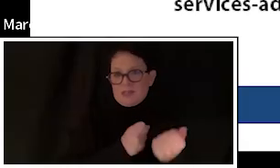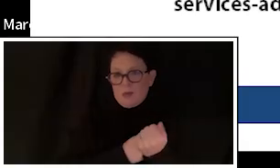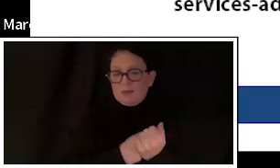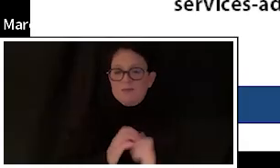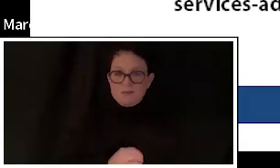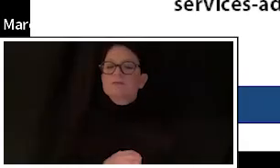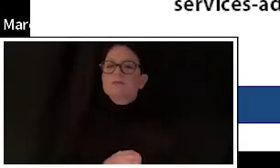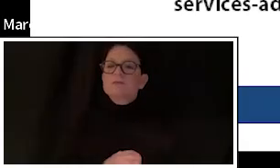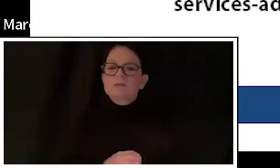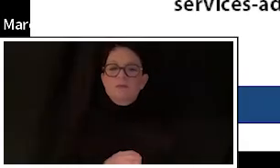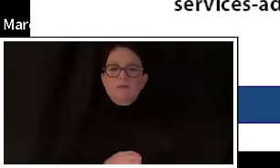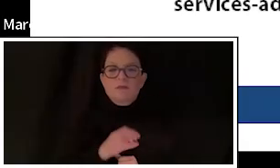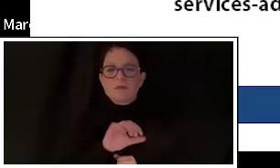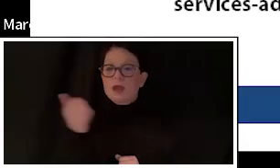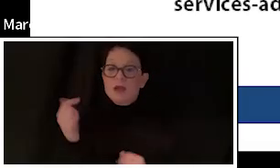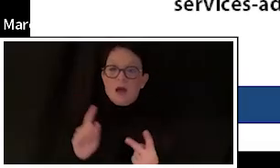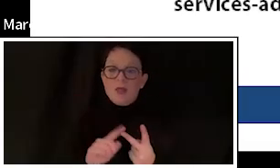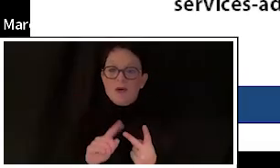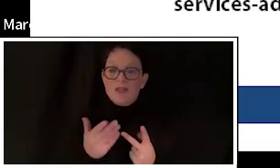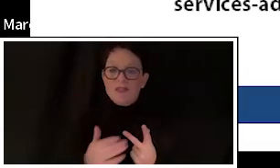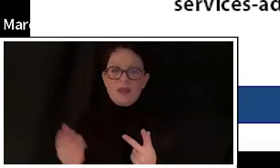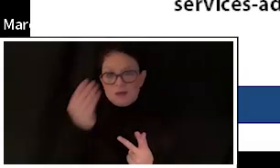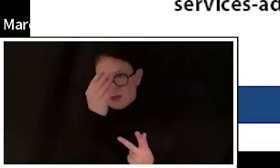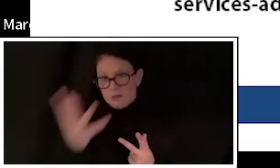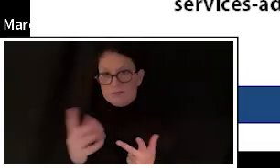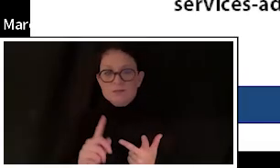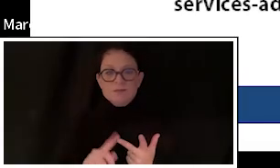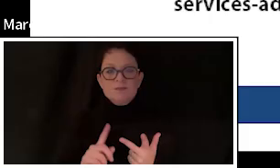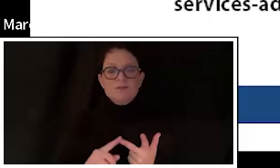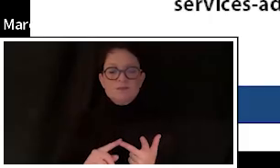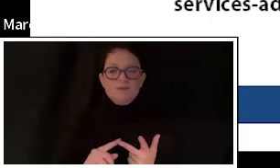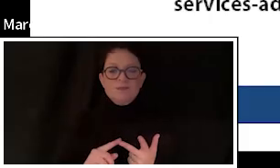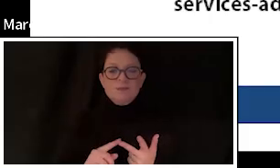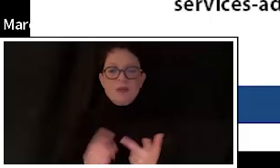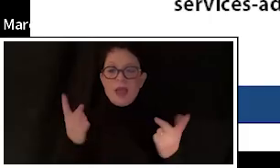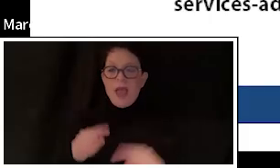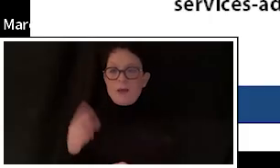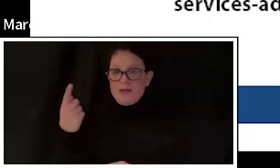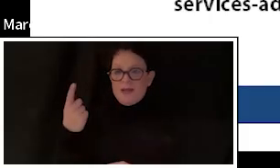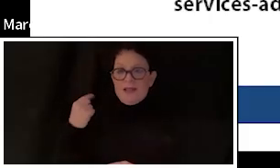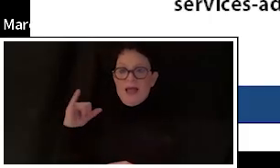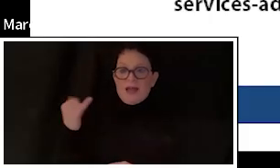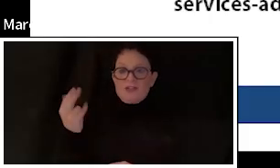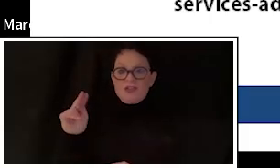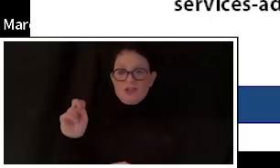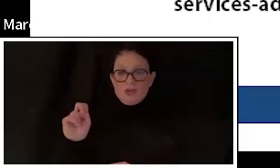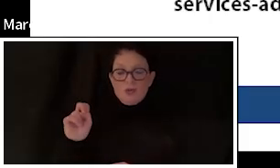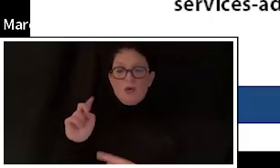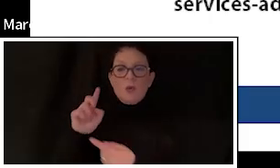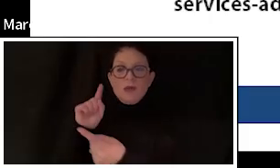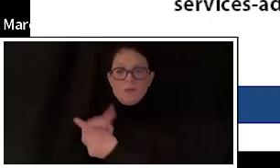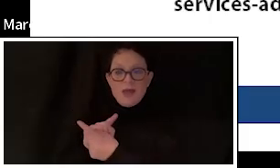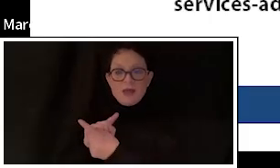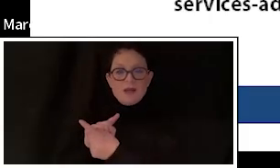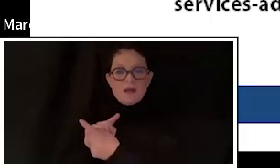supports. Another thing that we wanted to mention was that last June we met one of our